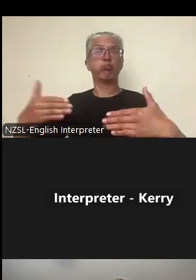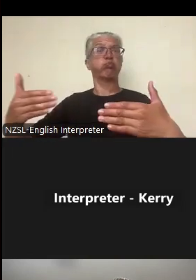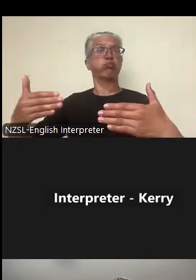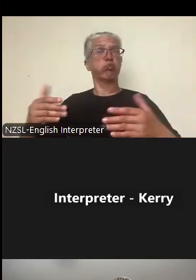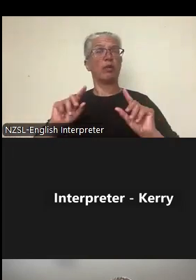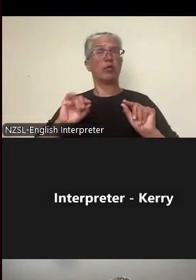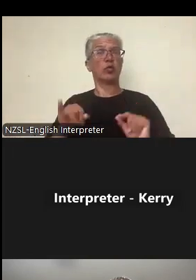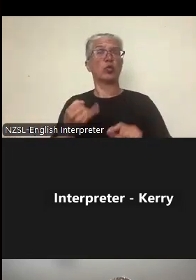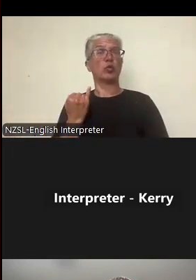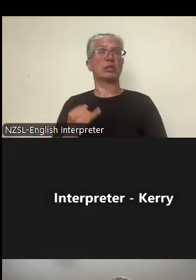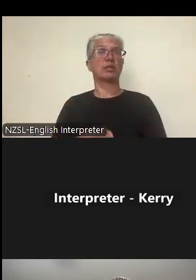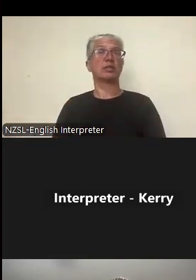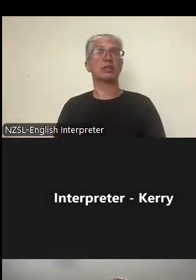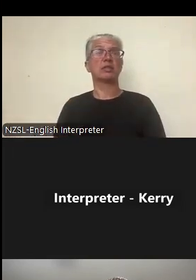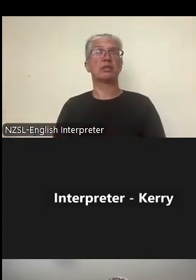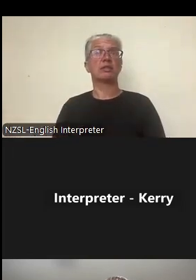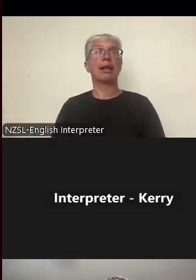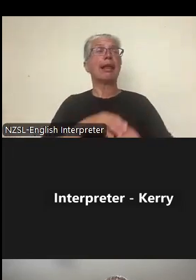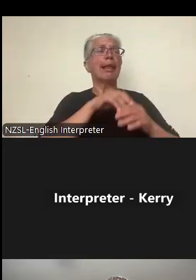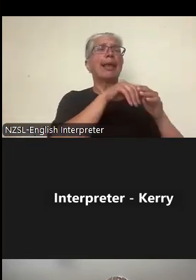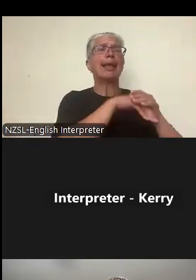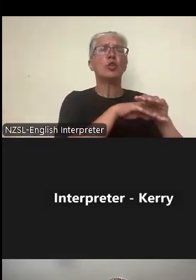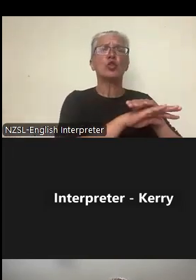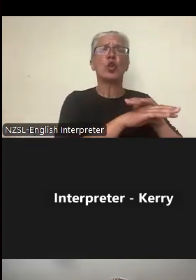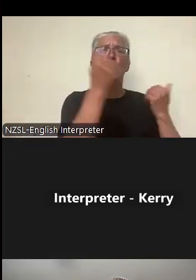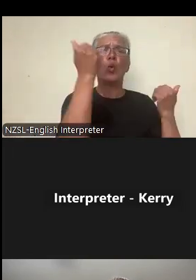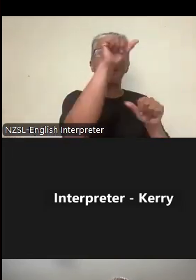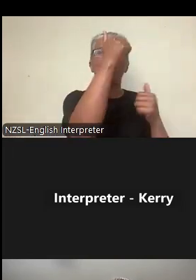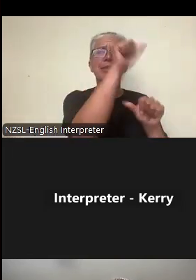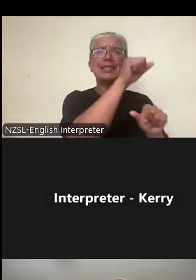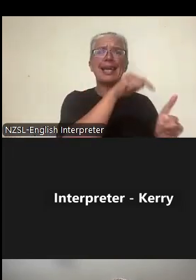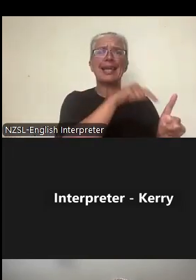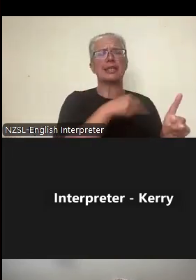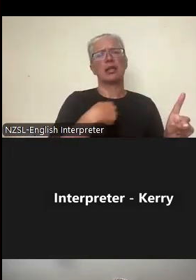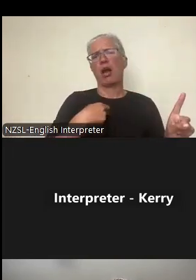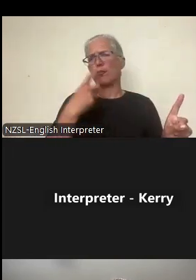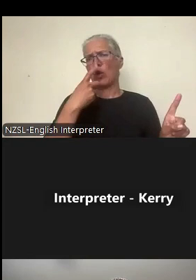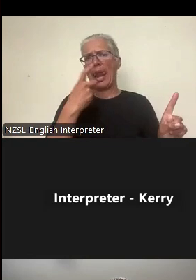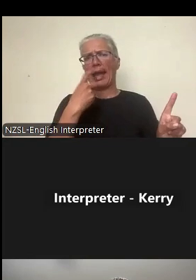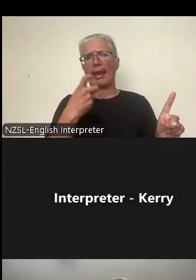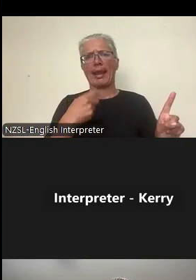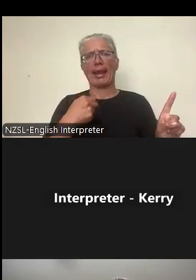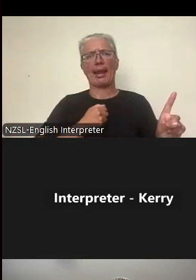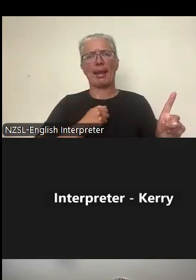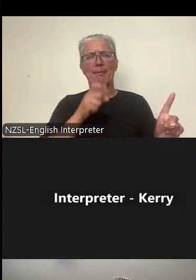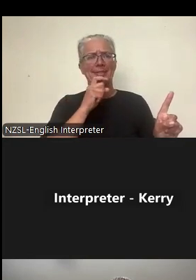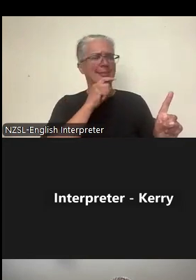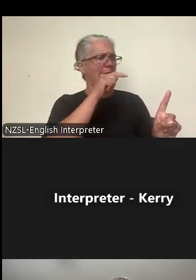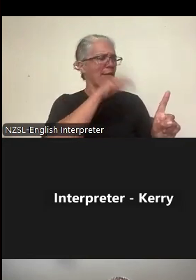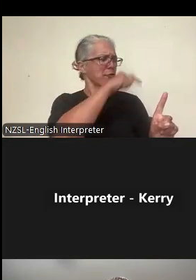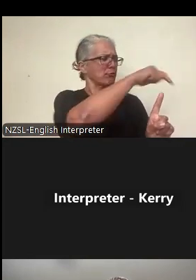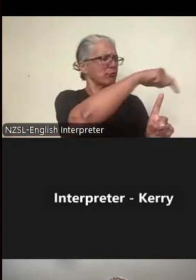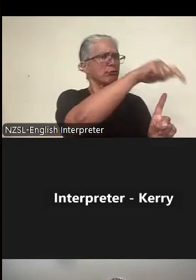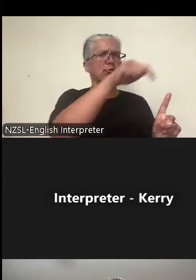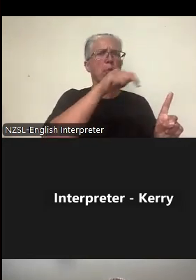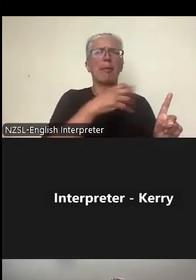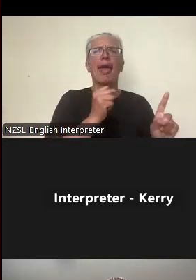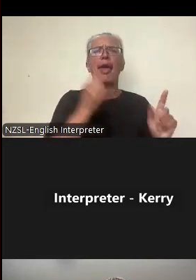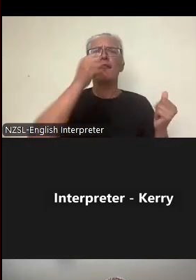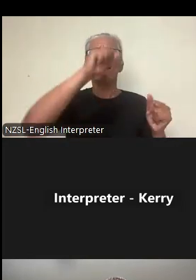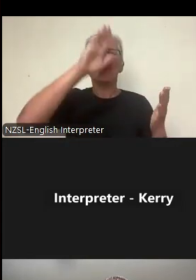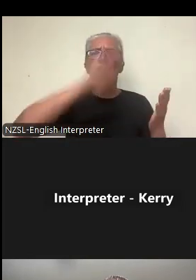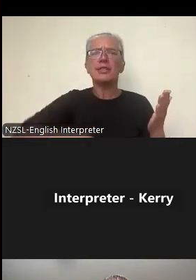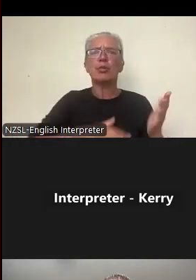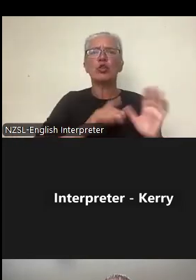internal expertise. I'm very fortunate on my staff. I've got some very skilled and experienced teachers who have led in each